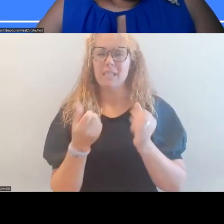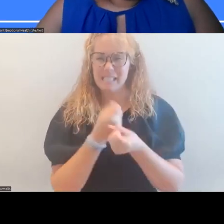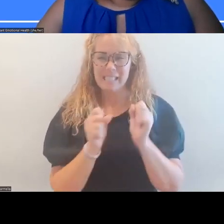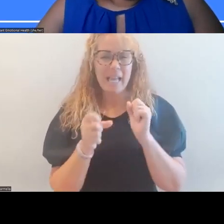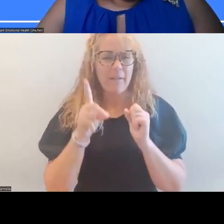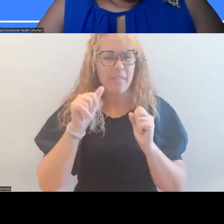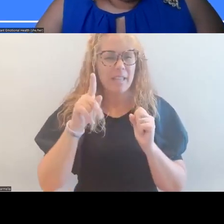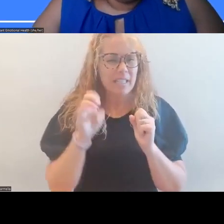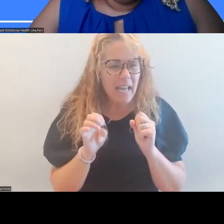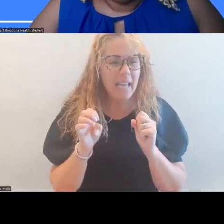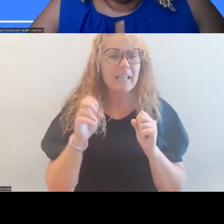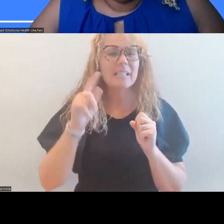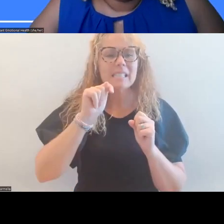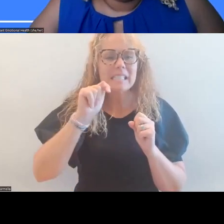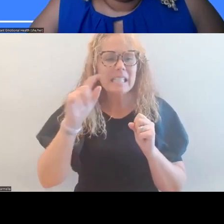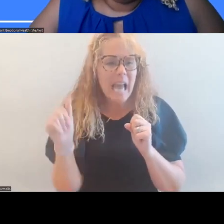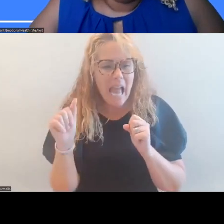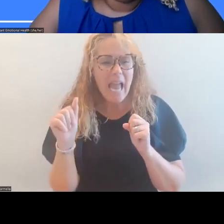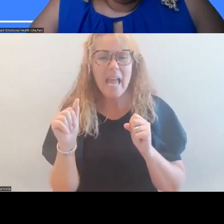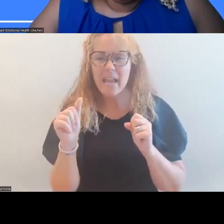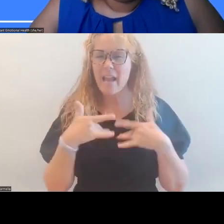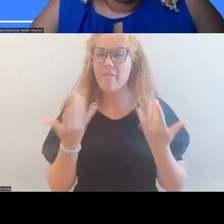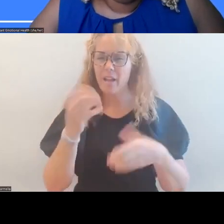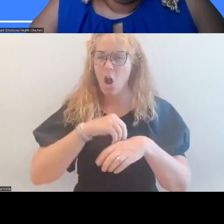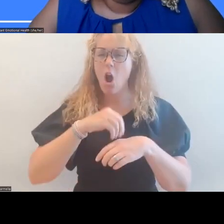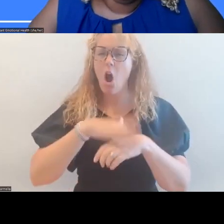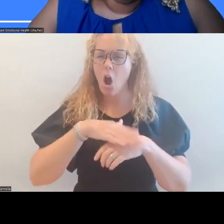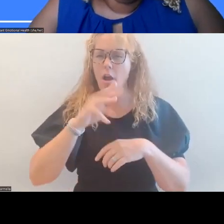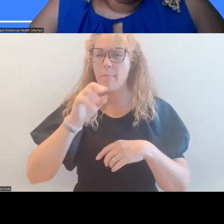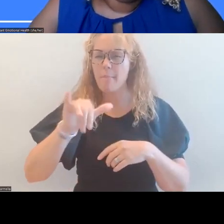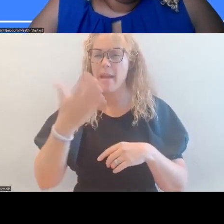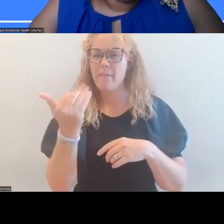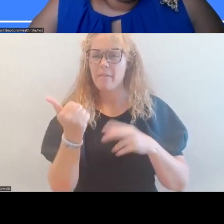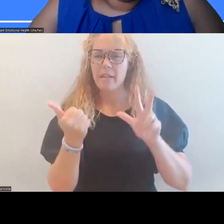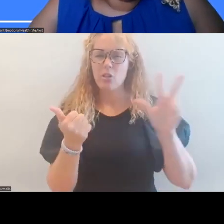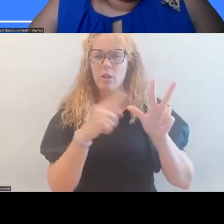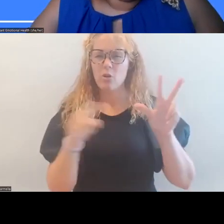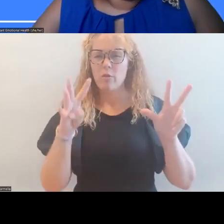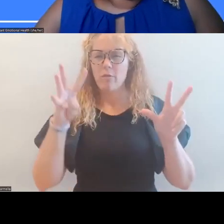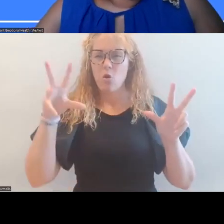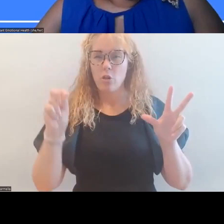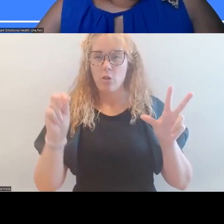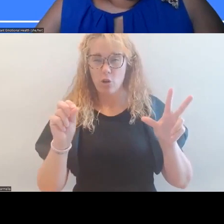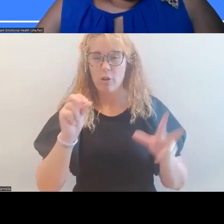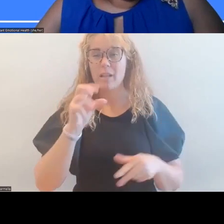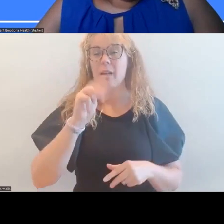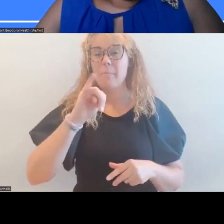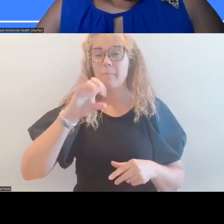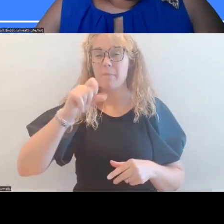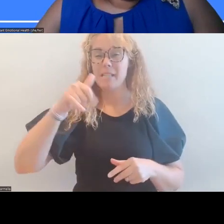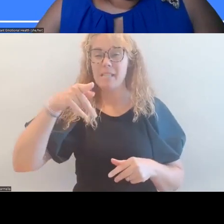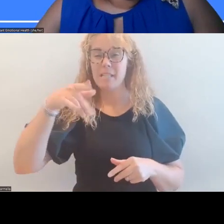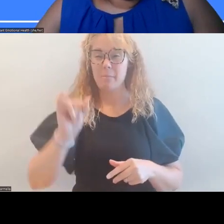Improvement TA event on May 15th from 3 to 4:30. Mississippi, New York, and